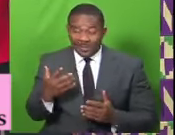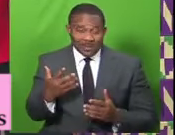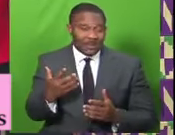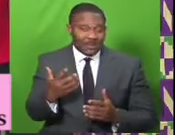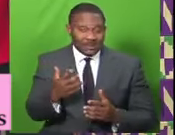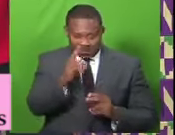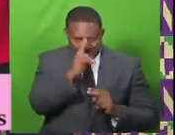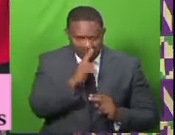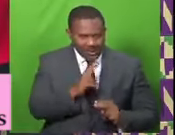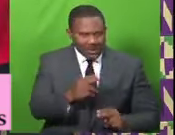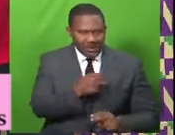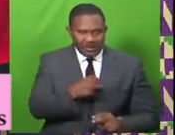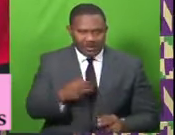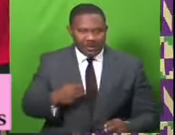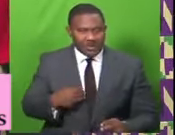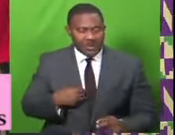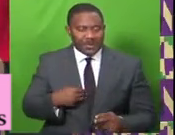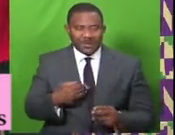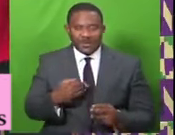fellow Ghanaians,